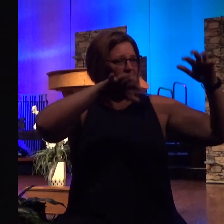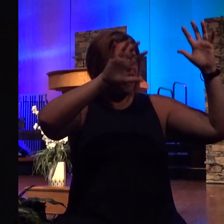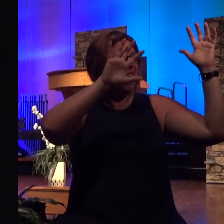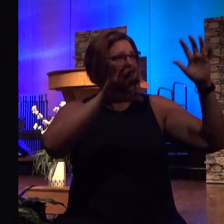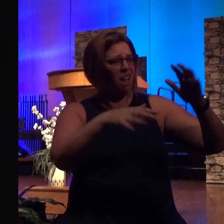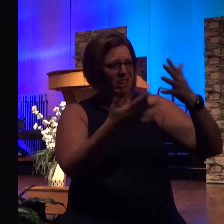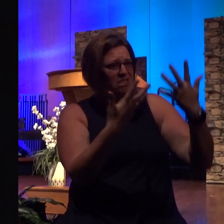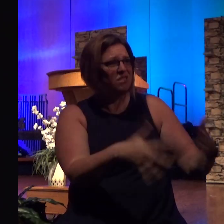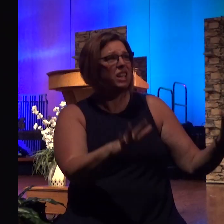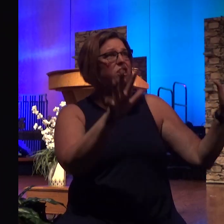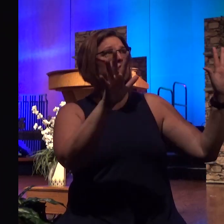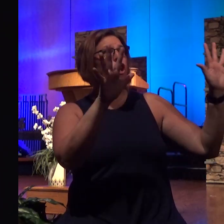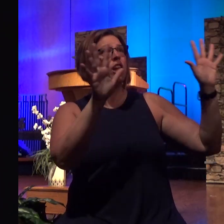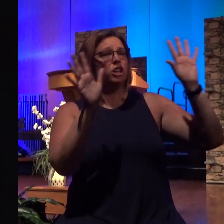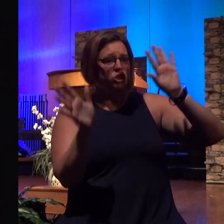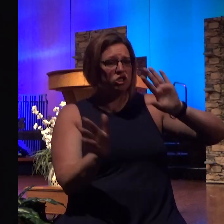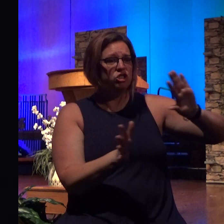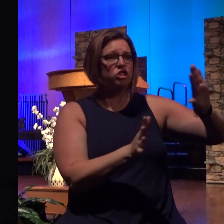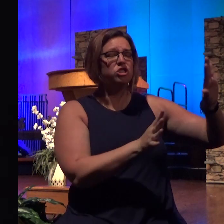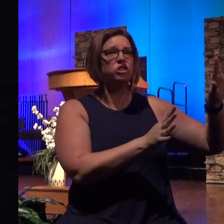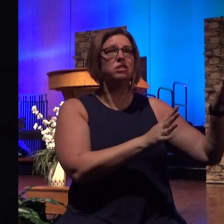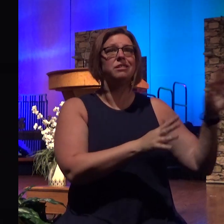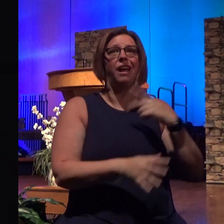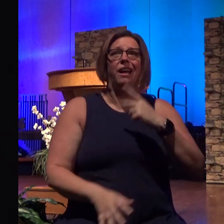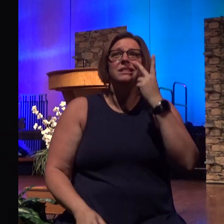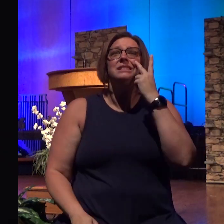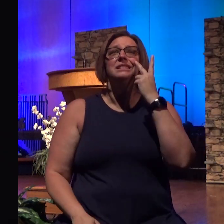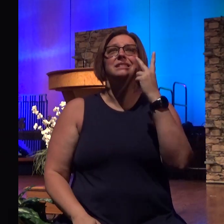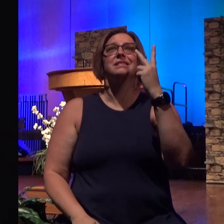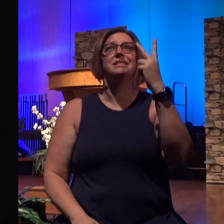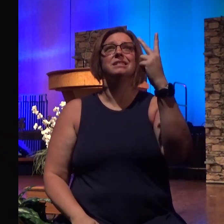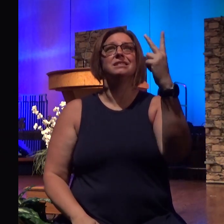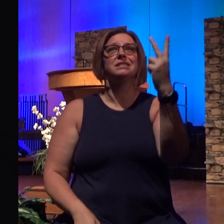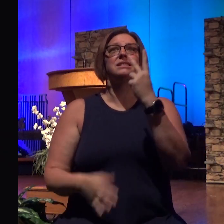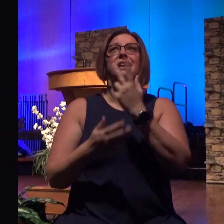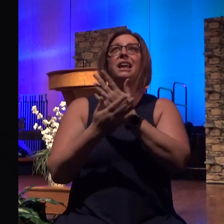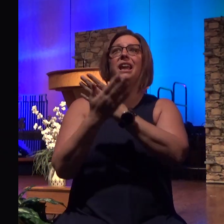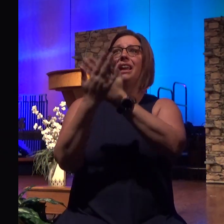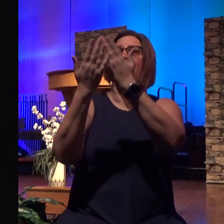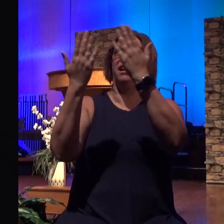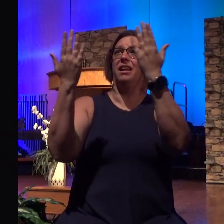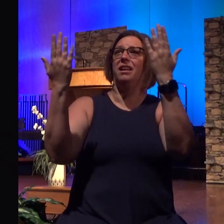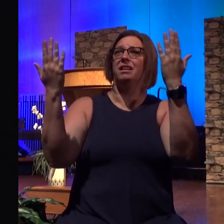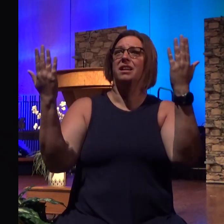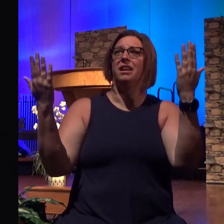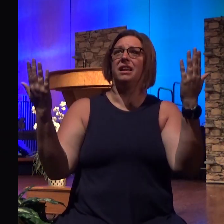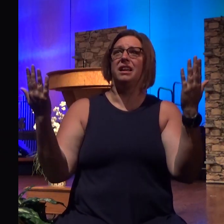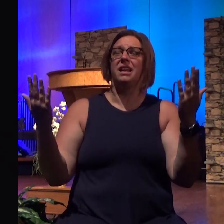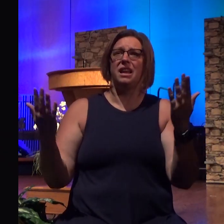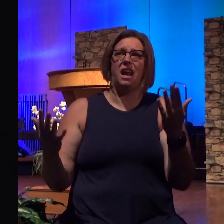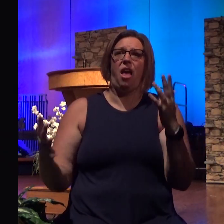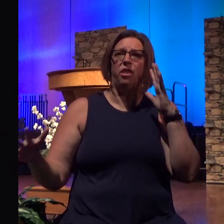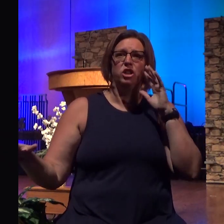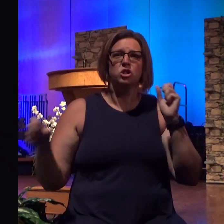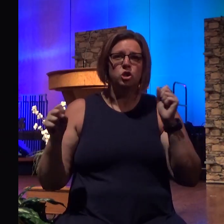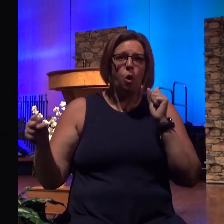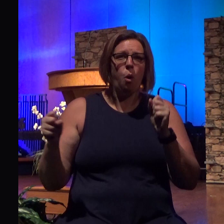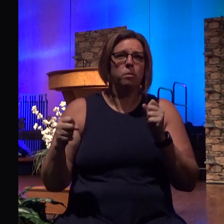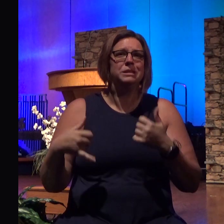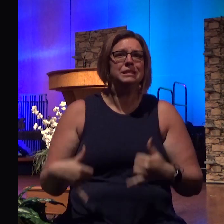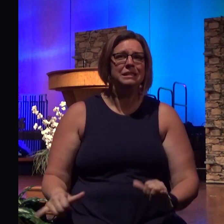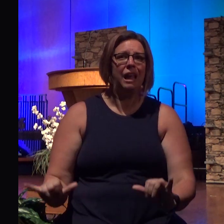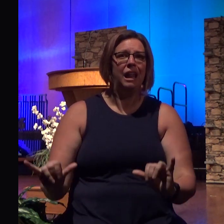stop blowing, but you're stuck out in the same old storm